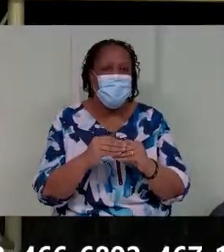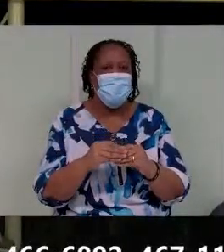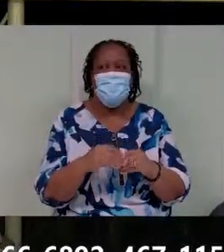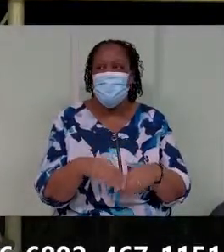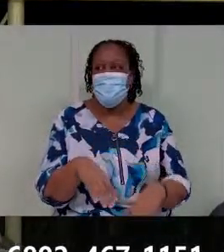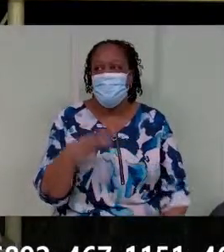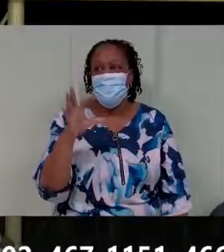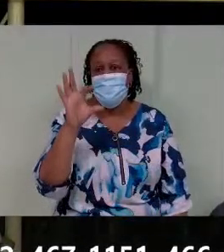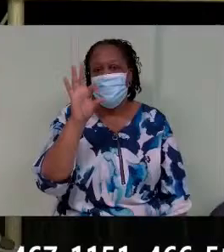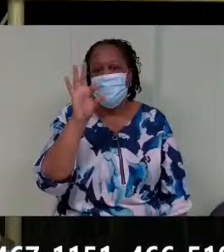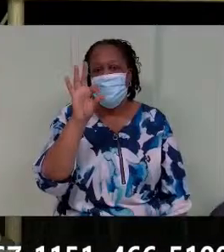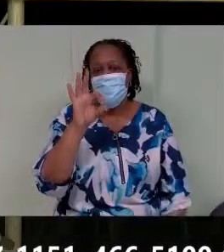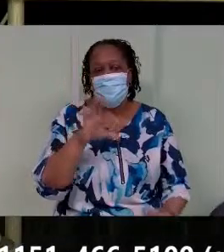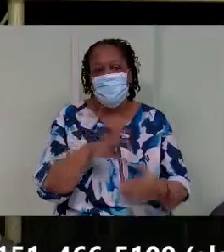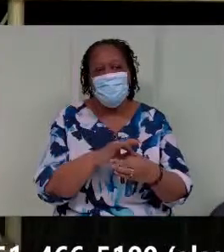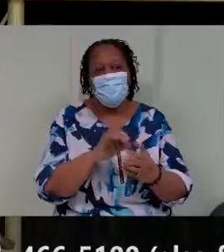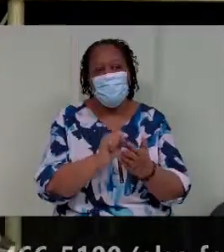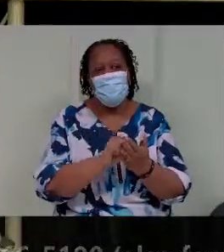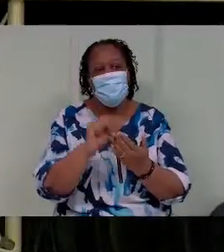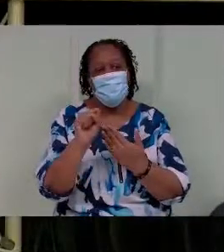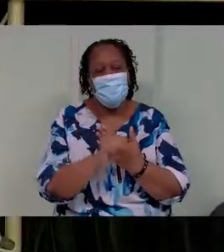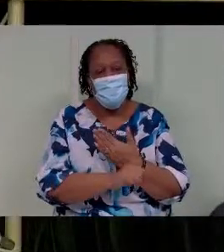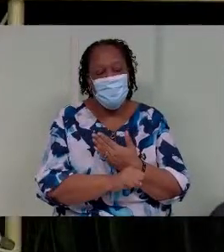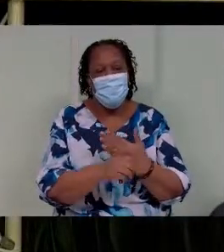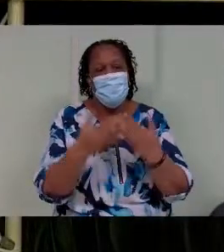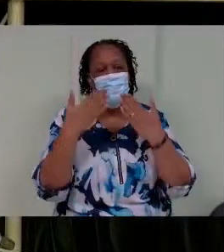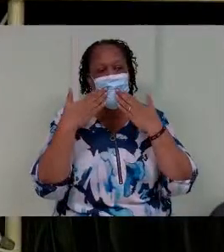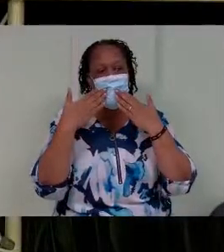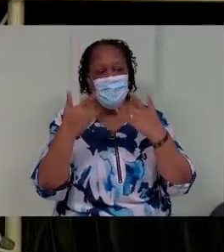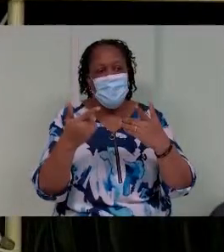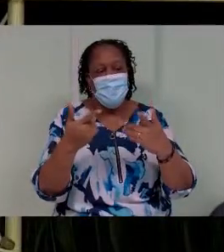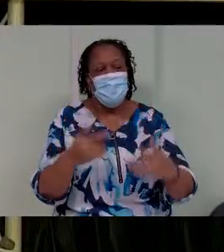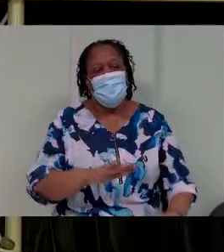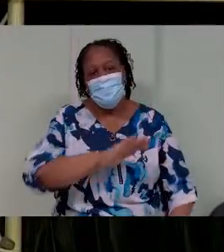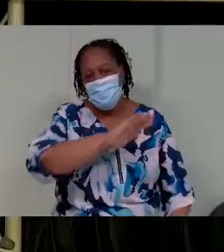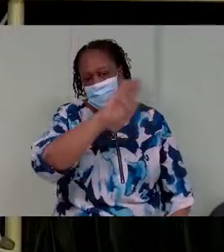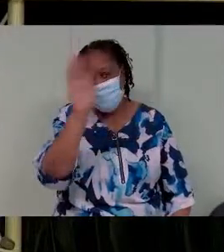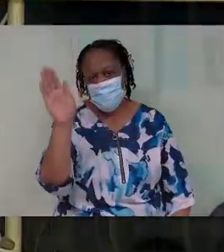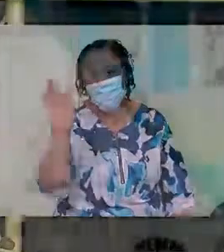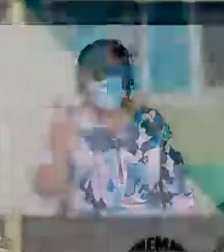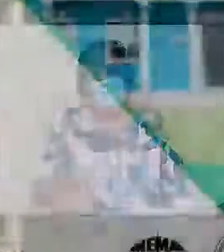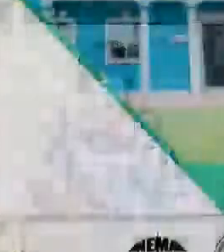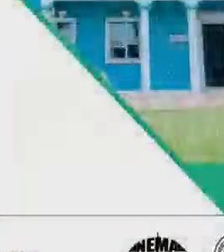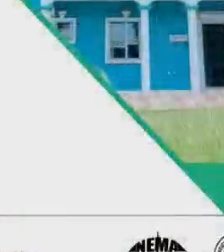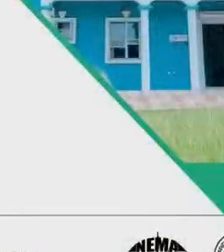on the 9th of September. Thank you very much. Take care.